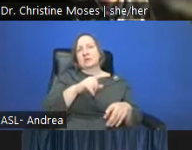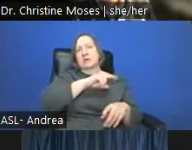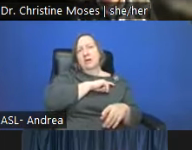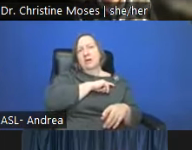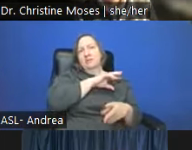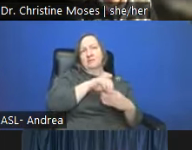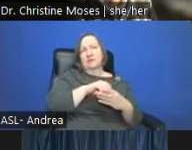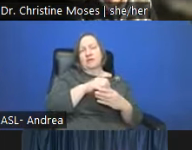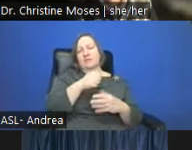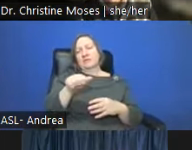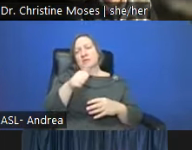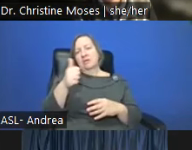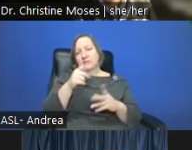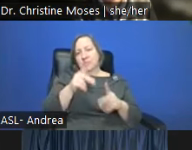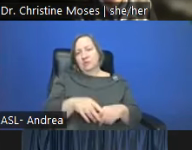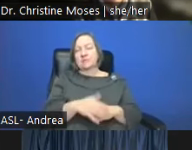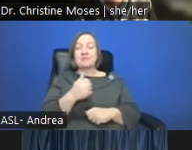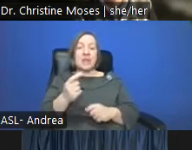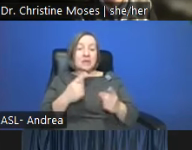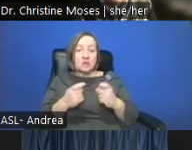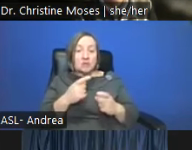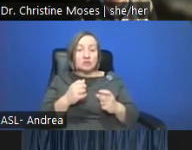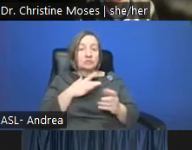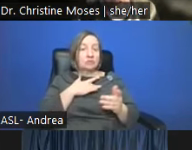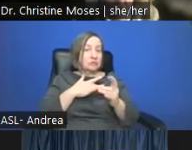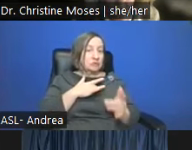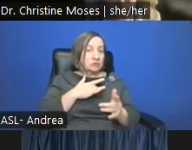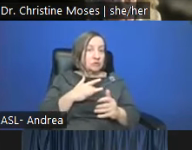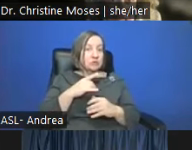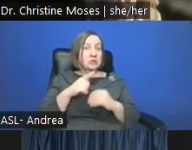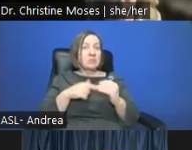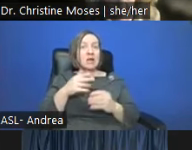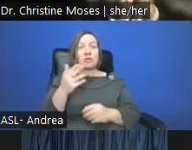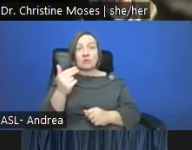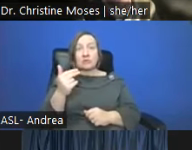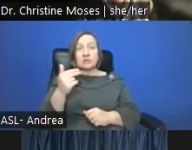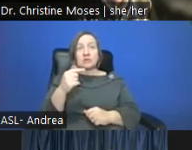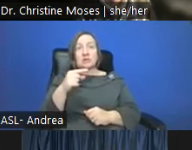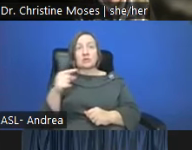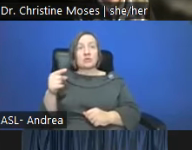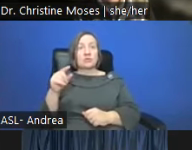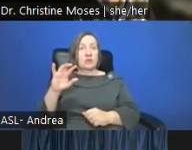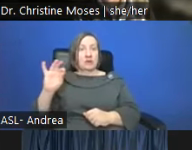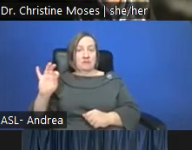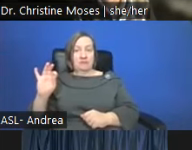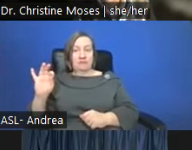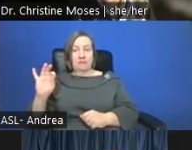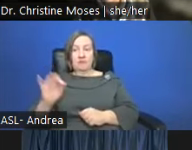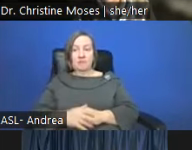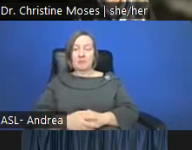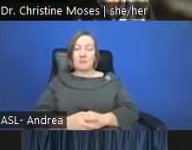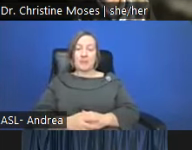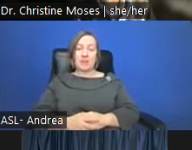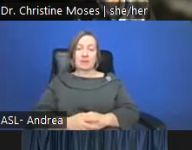Are there any questions or concerns on 13 through F?